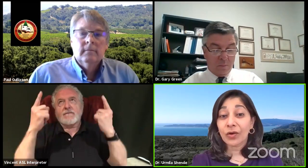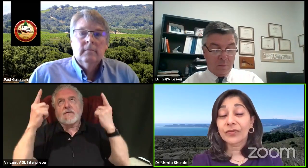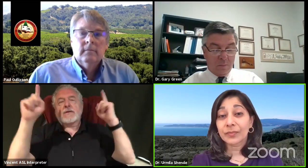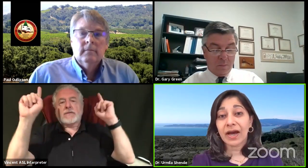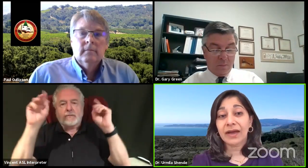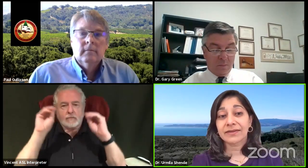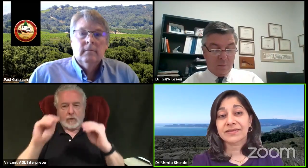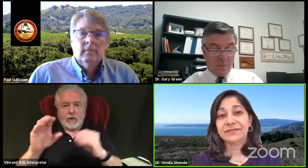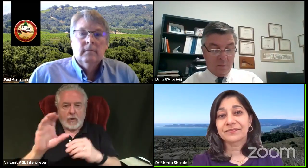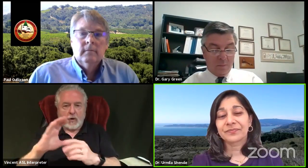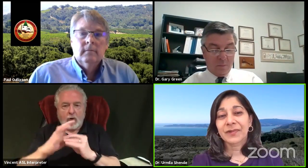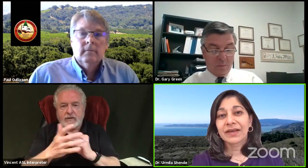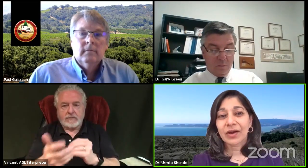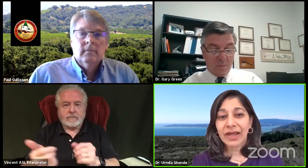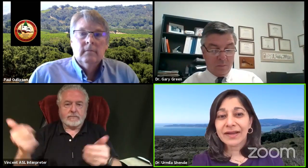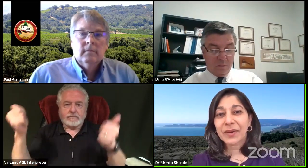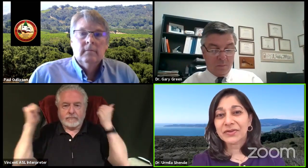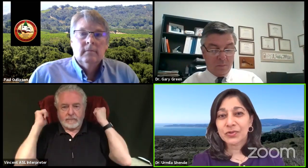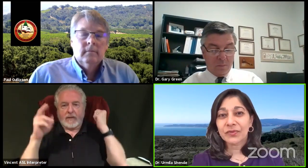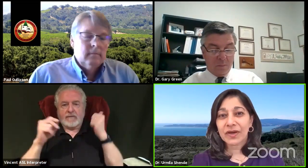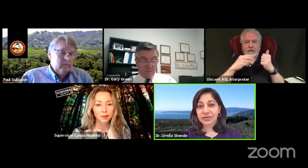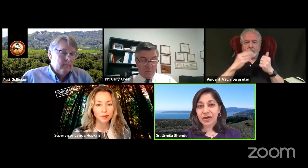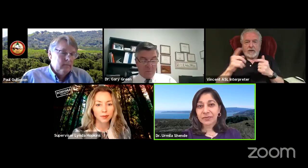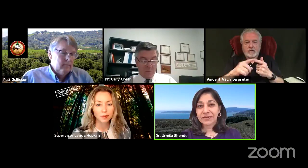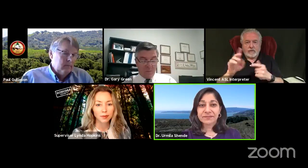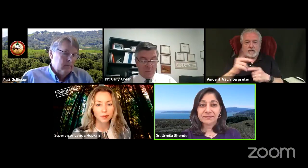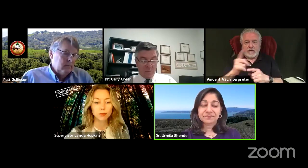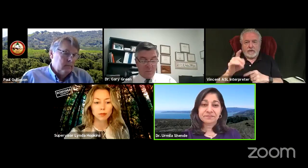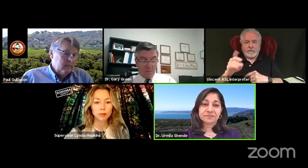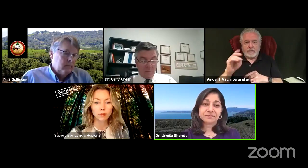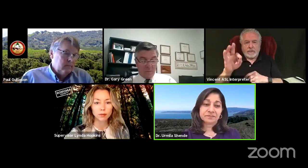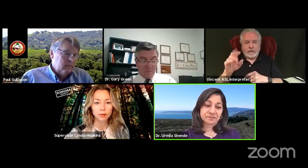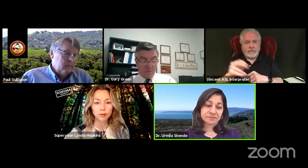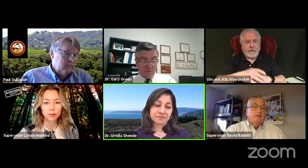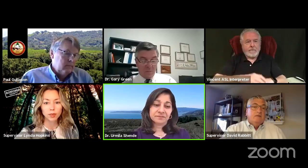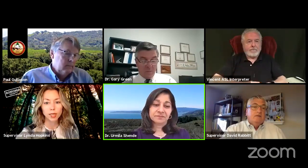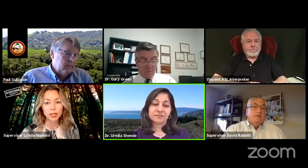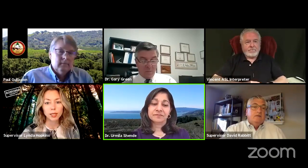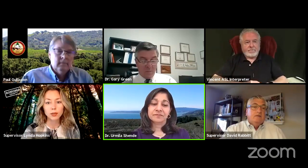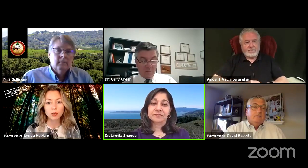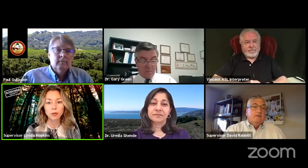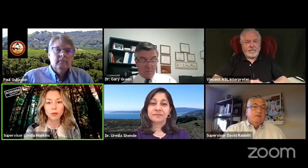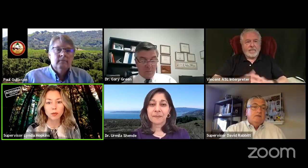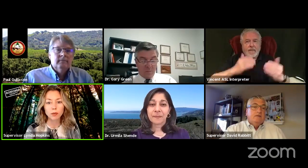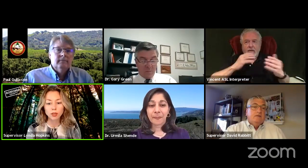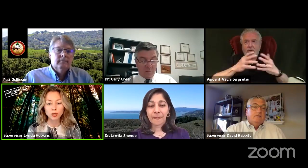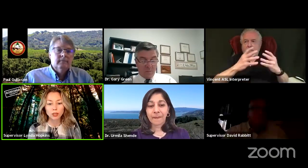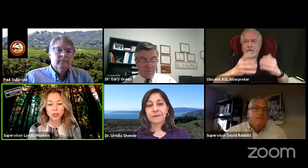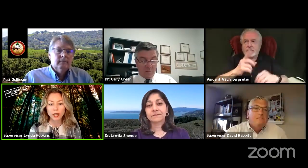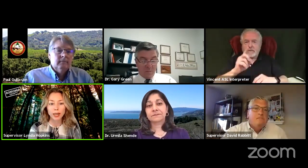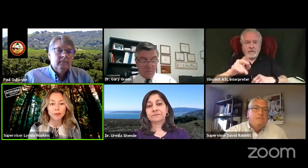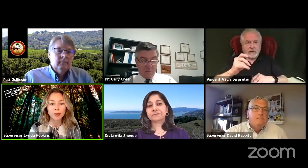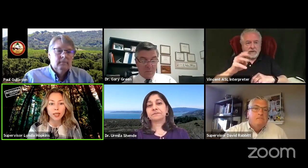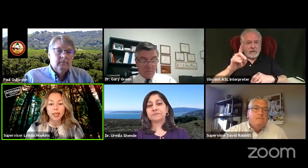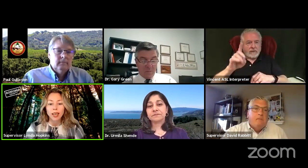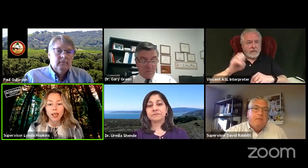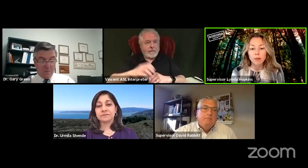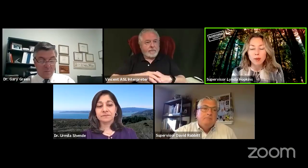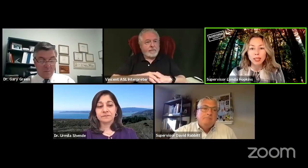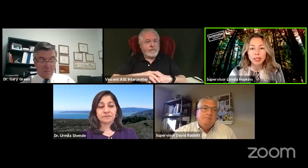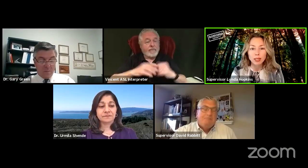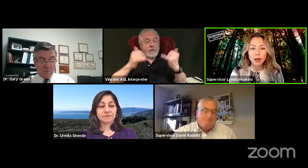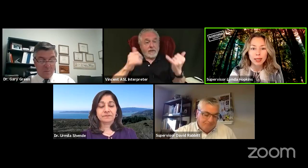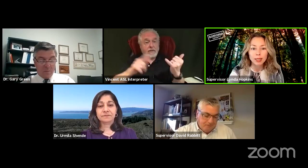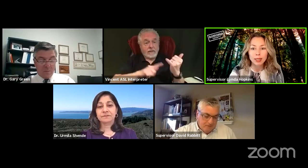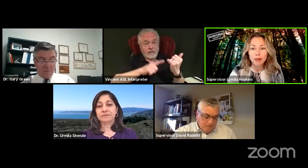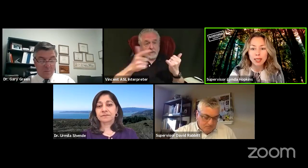putting COVID behind us. Now I'll hand it back to Supervisor Hopkins. Thank you so much, Dr. Shende. Now